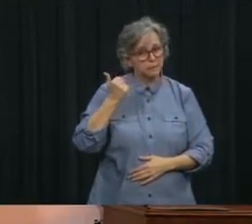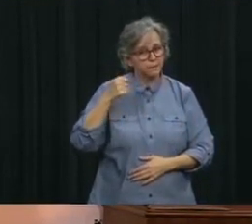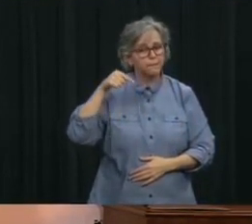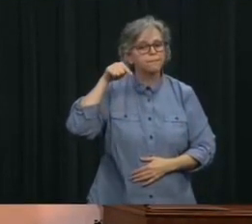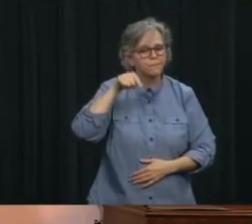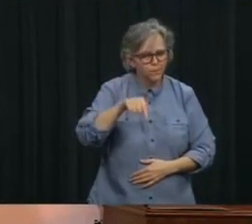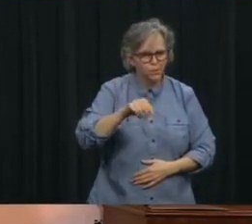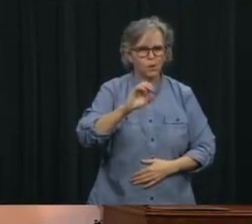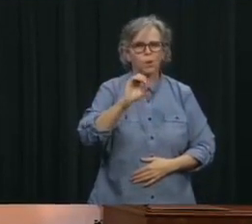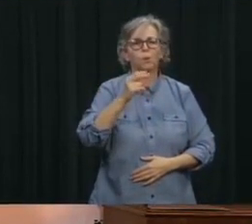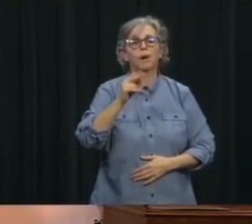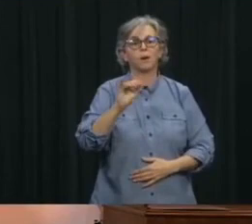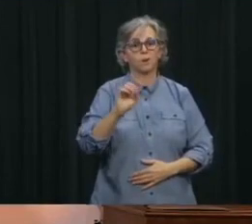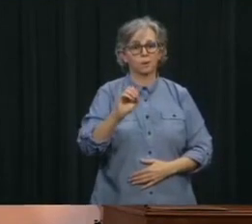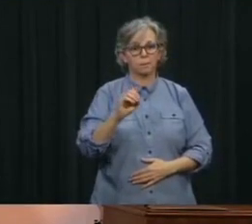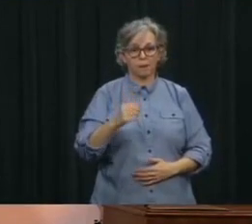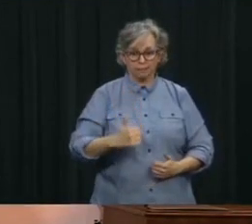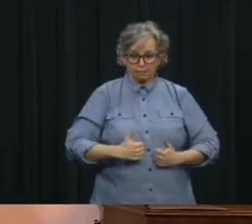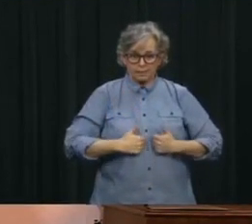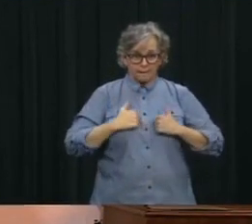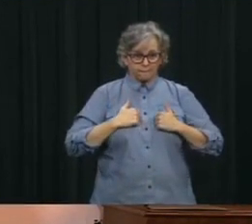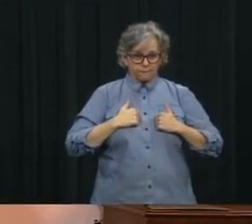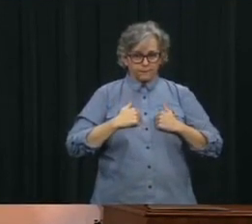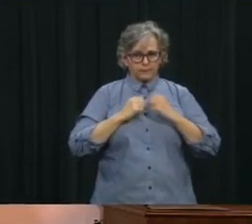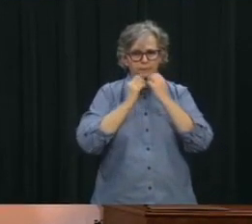of life, the protection of life,